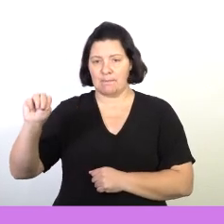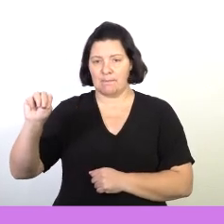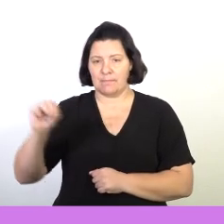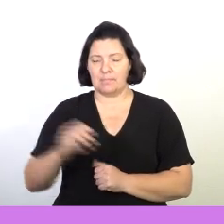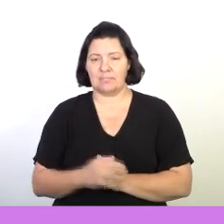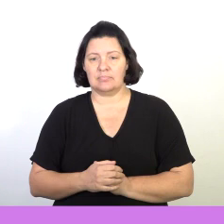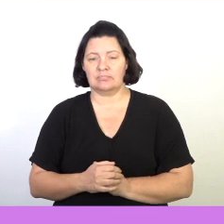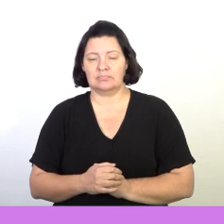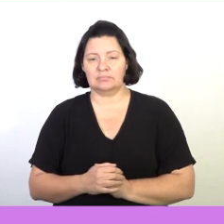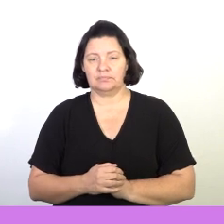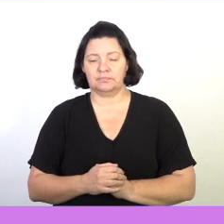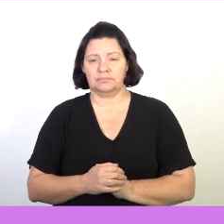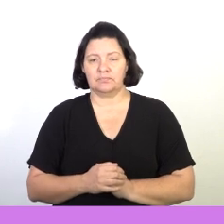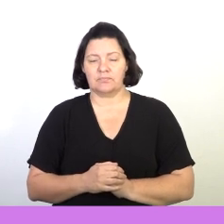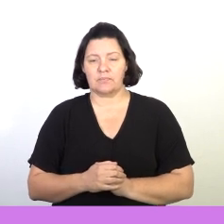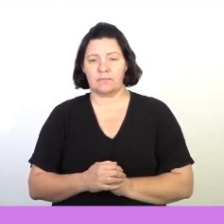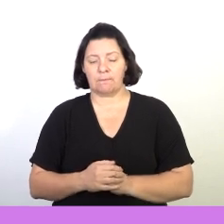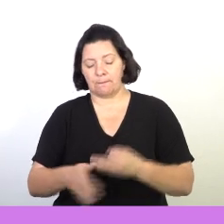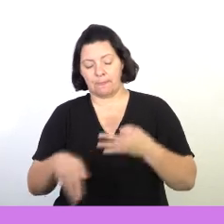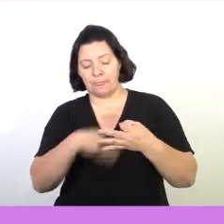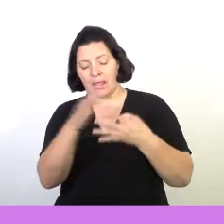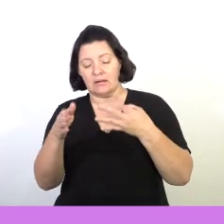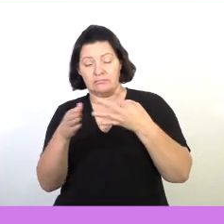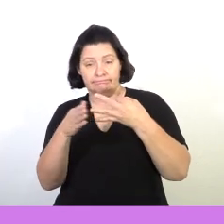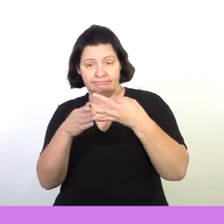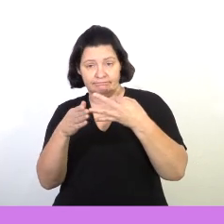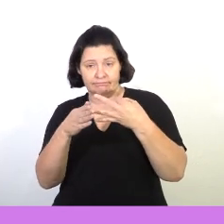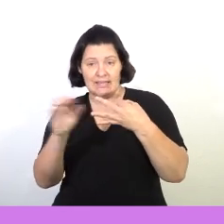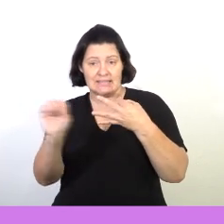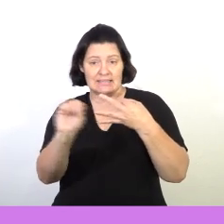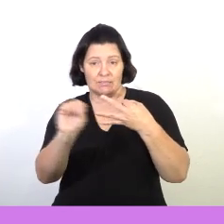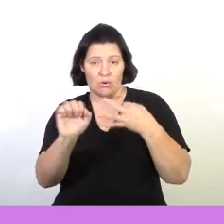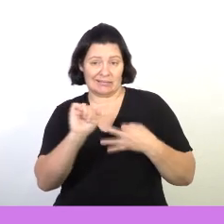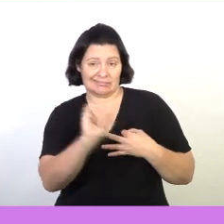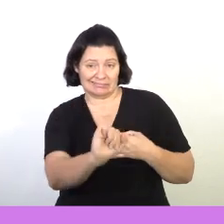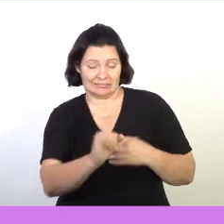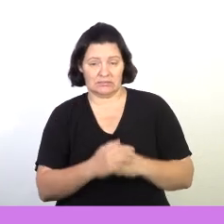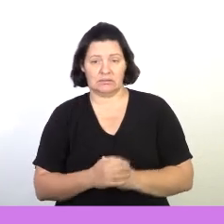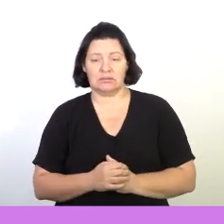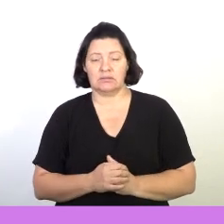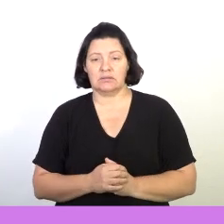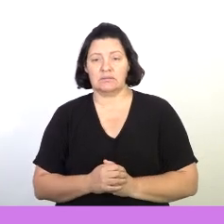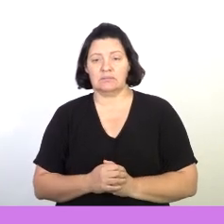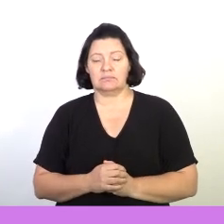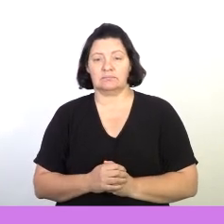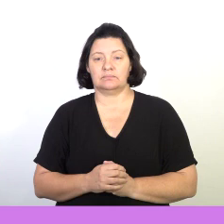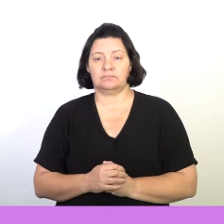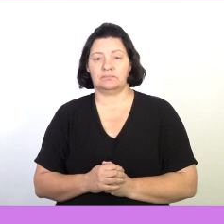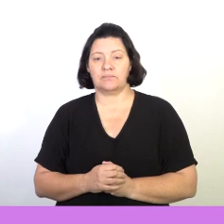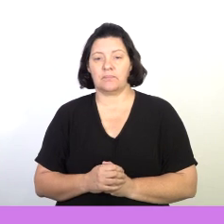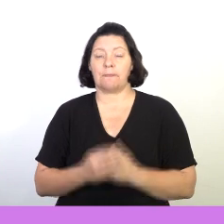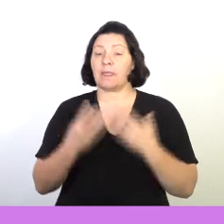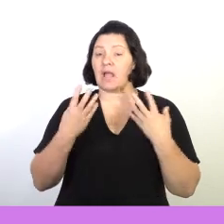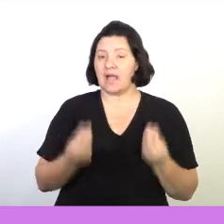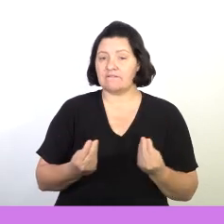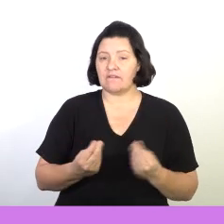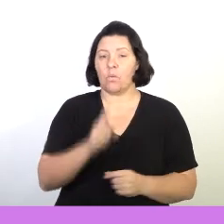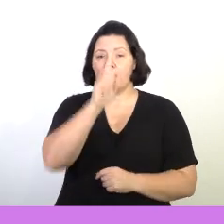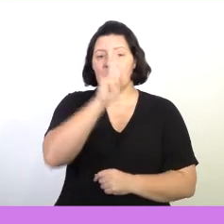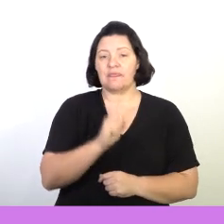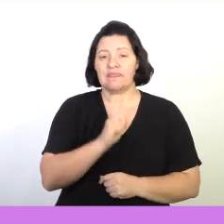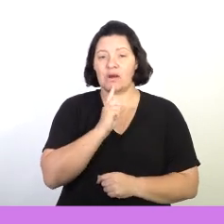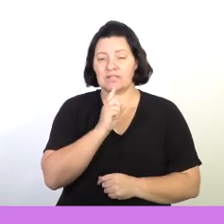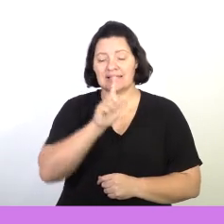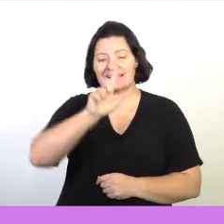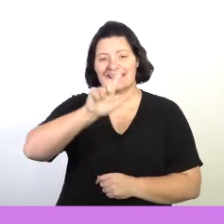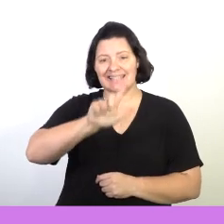1,55 meters. Then let's calculate Sibongile's. I will use this space here. We